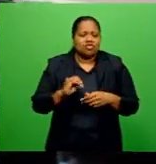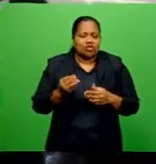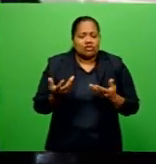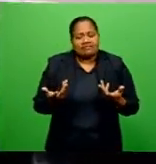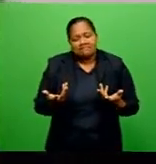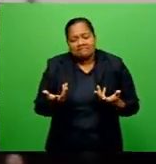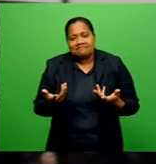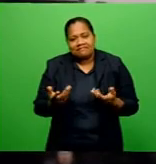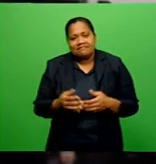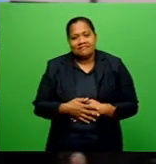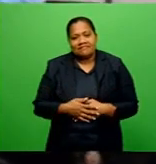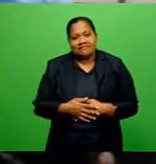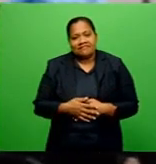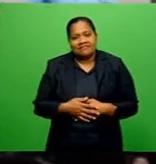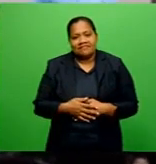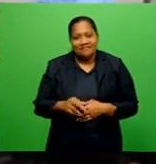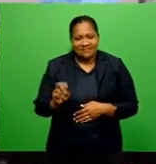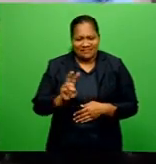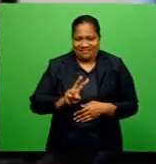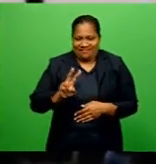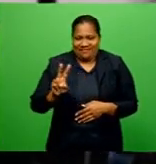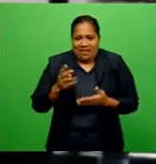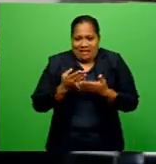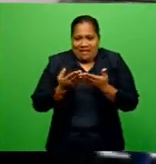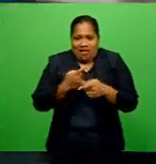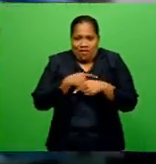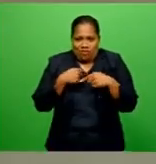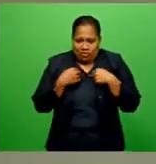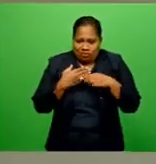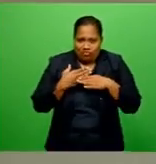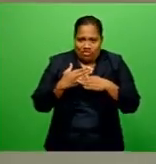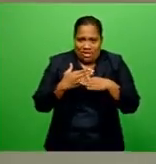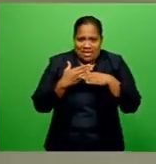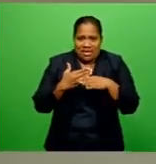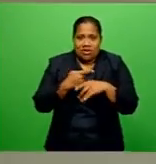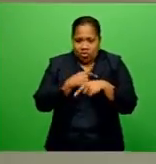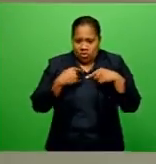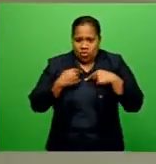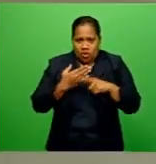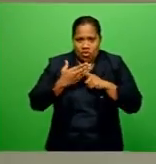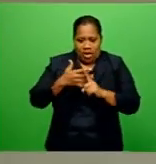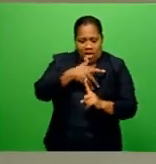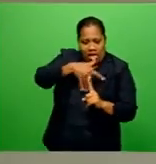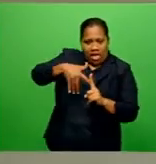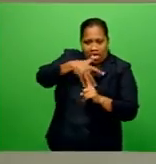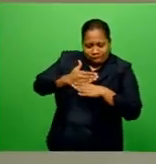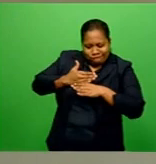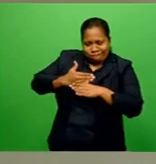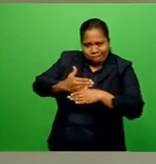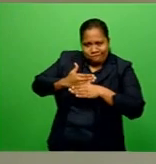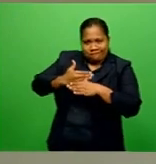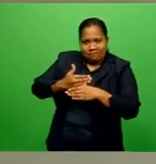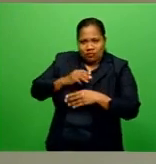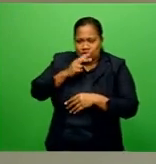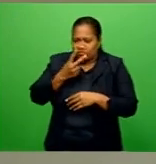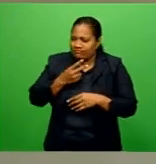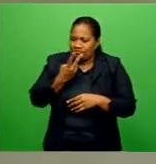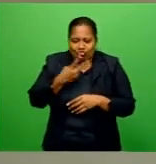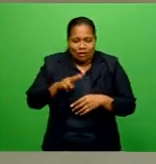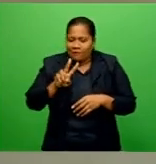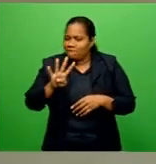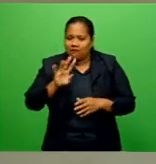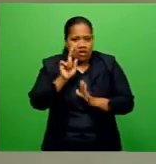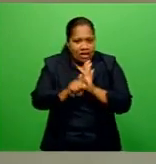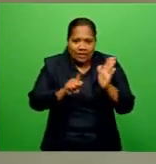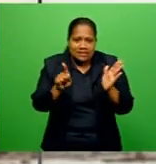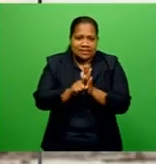to the volume, like how we are working. We are working behind the scene 24 hours. Any help, any boxes, we look